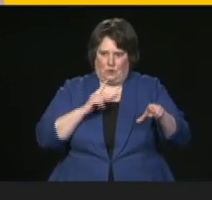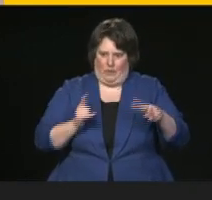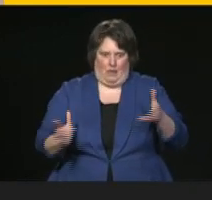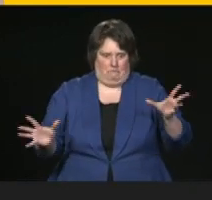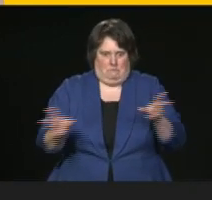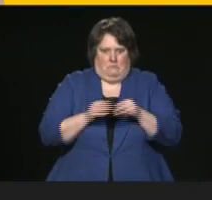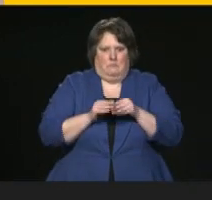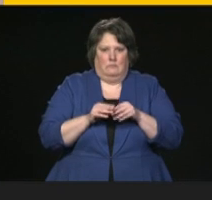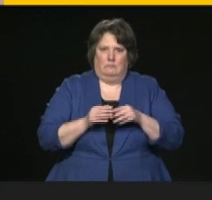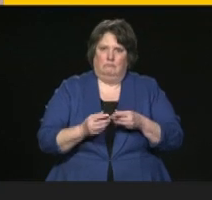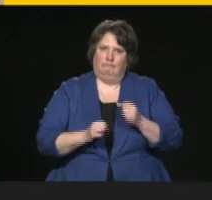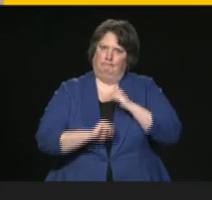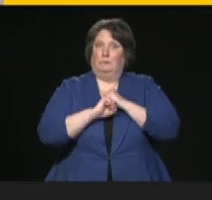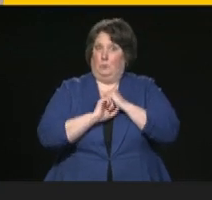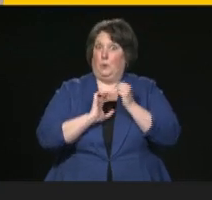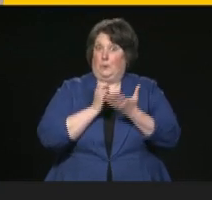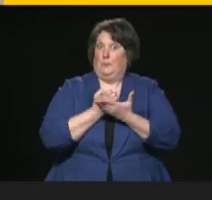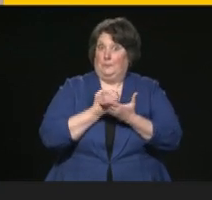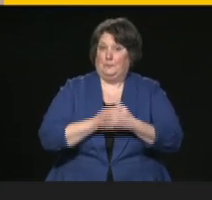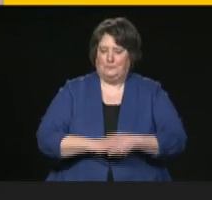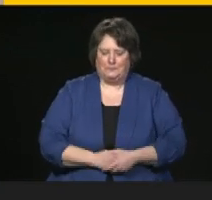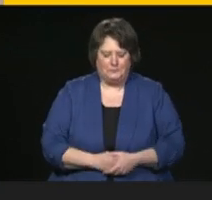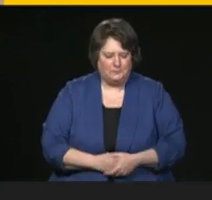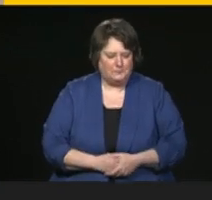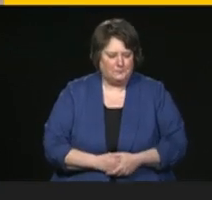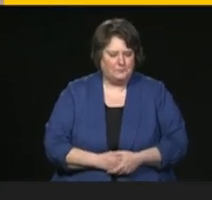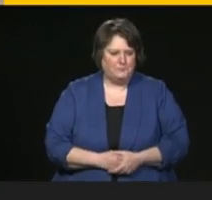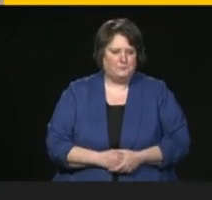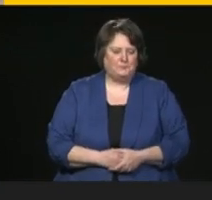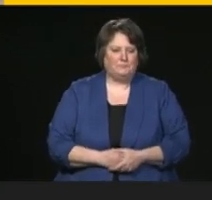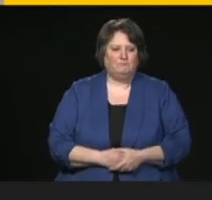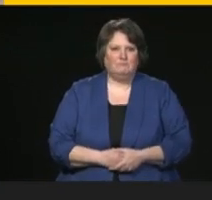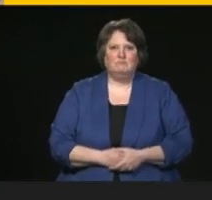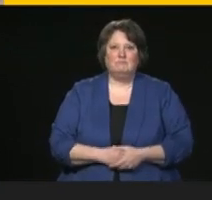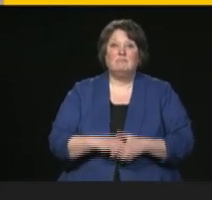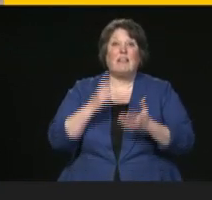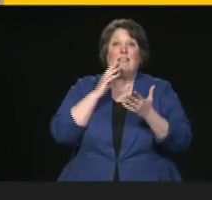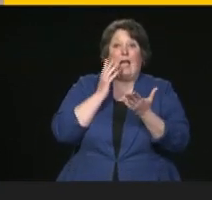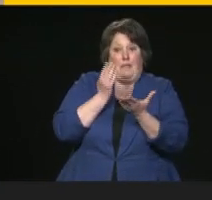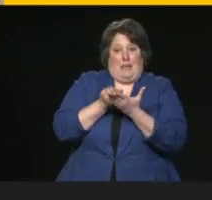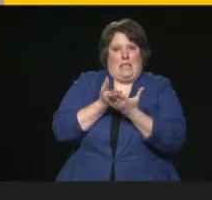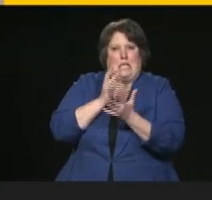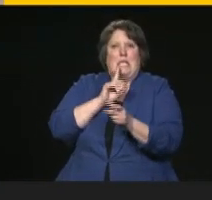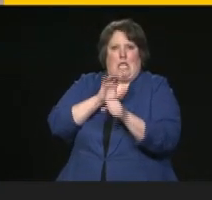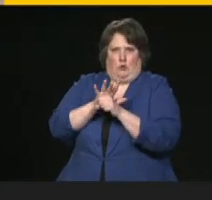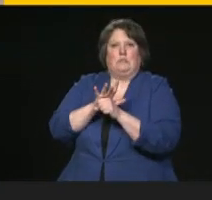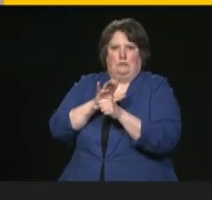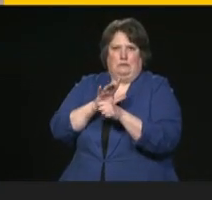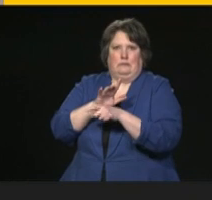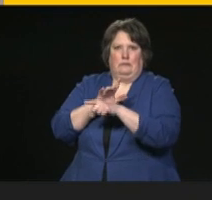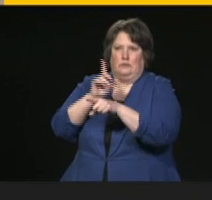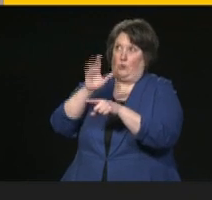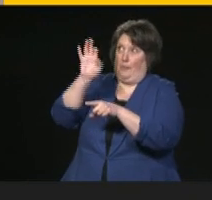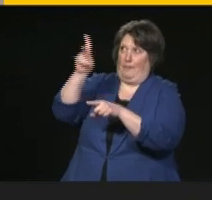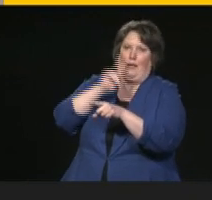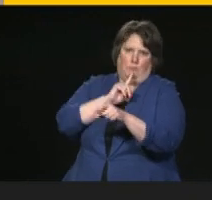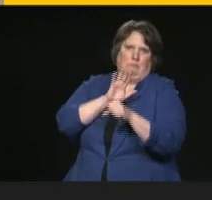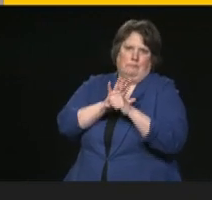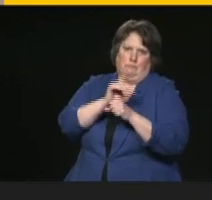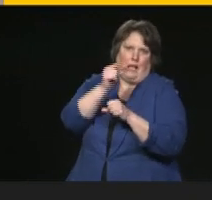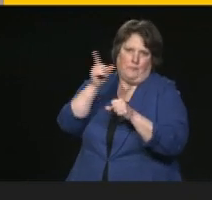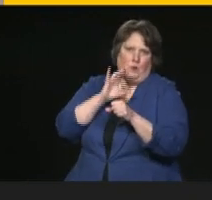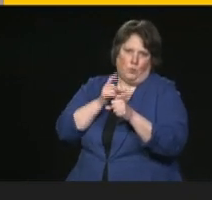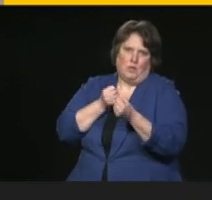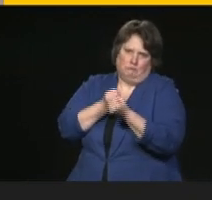These loans will be completely guaranteed and funded by the Canadian government. We also want to make sure that Canada's small and medium-sized